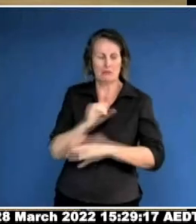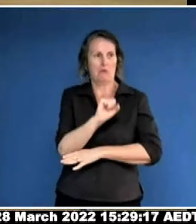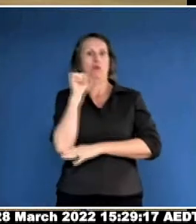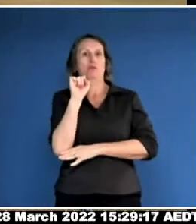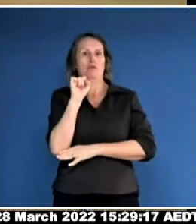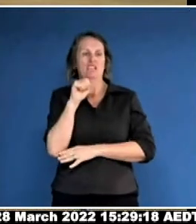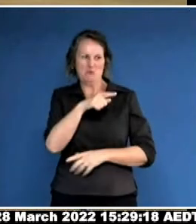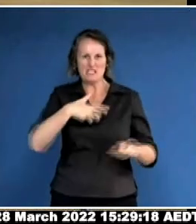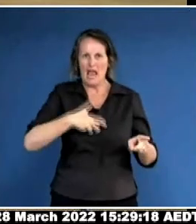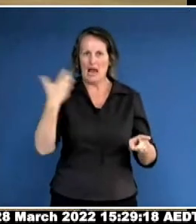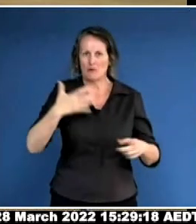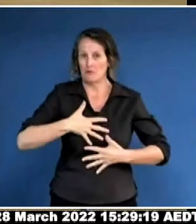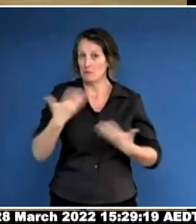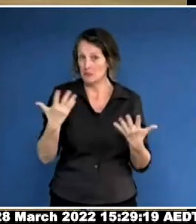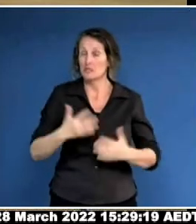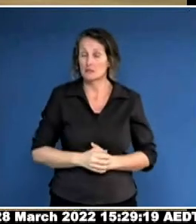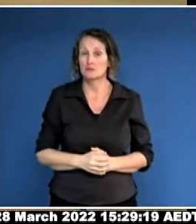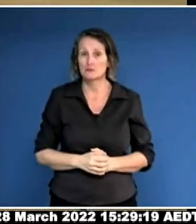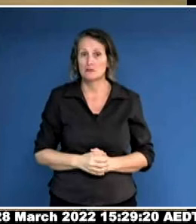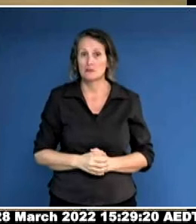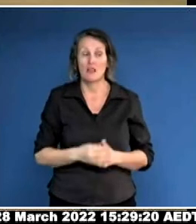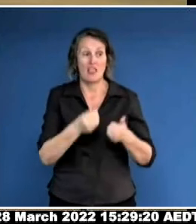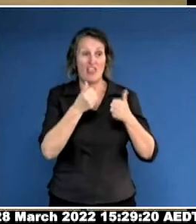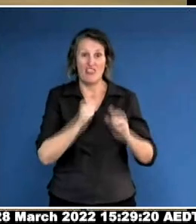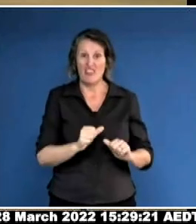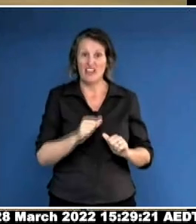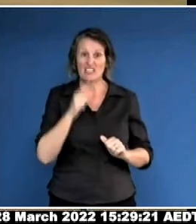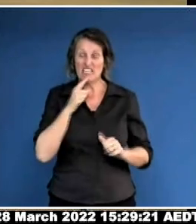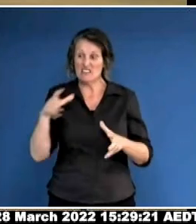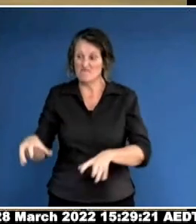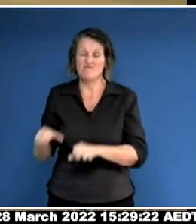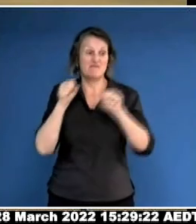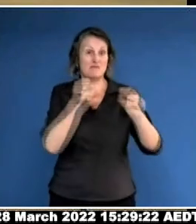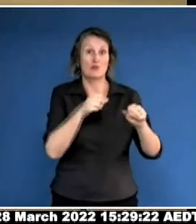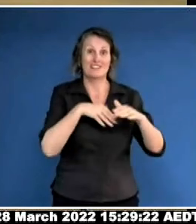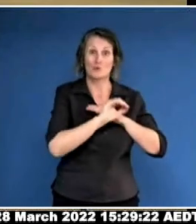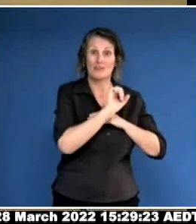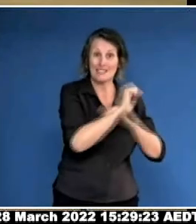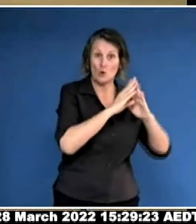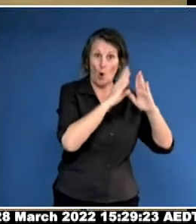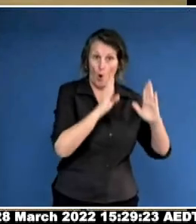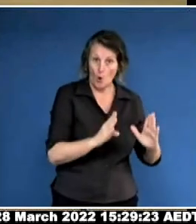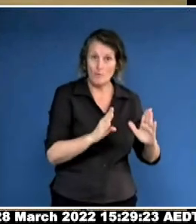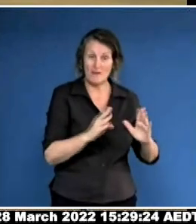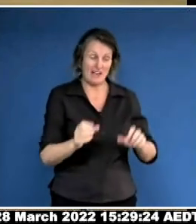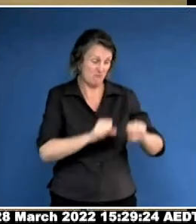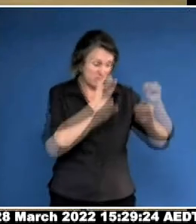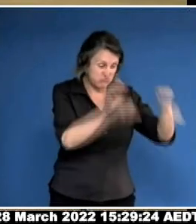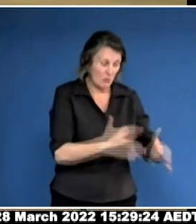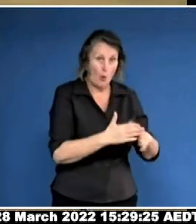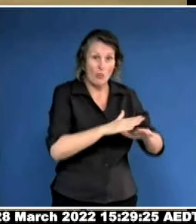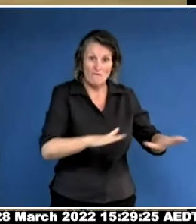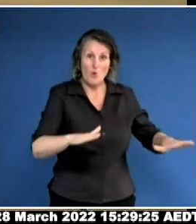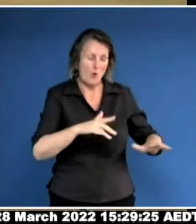was really angry and upset. Then he carried me over to his house and he threw me against the floor and just went crazy,